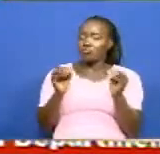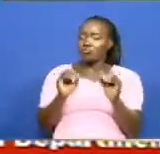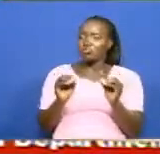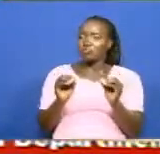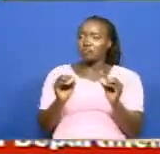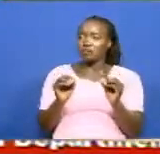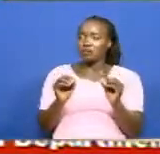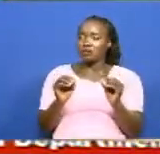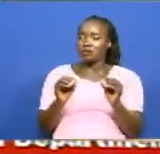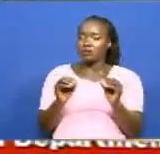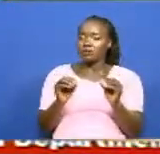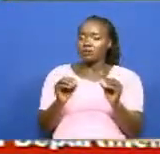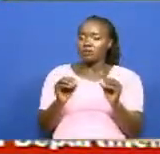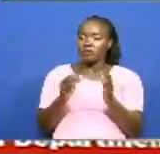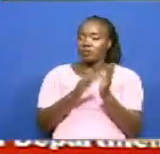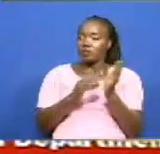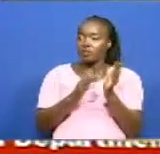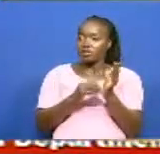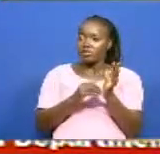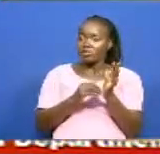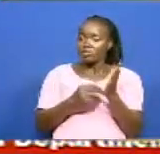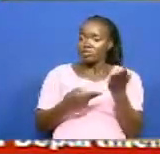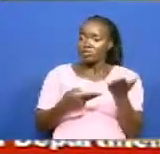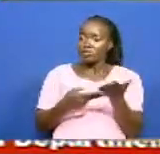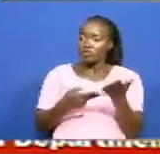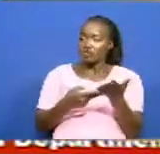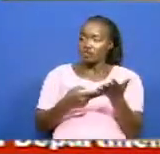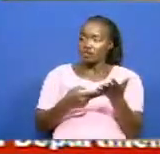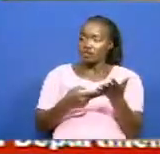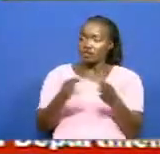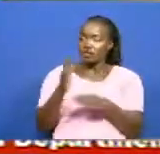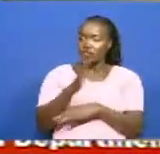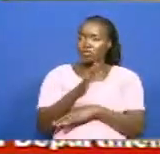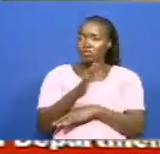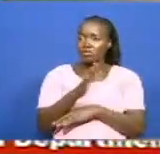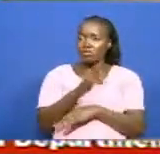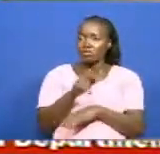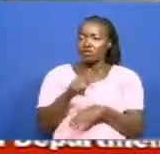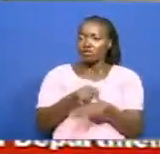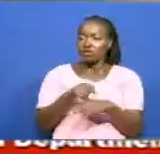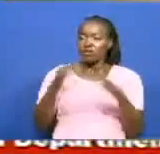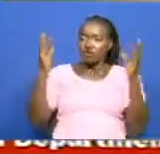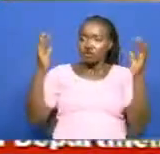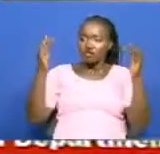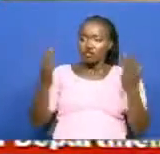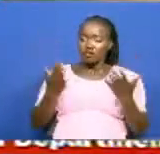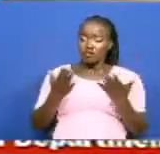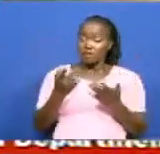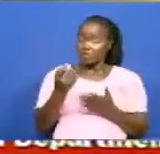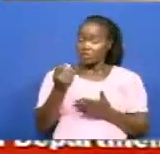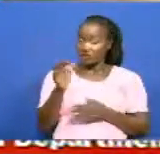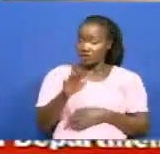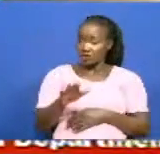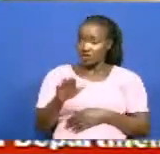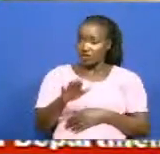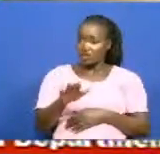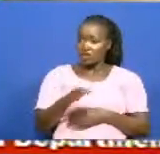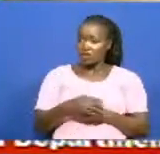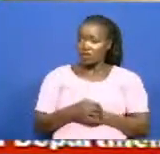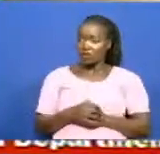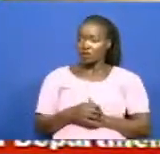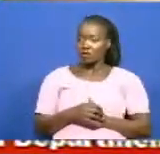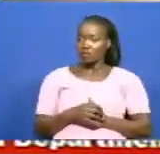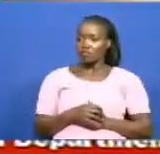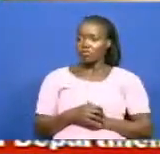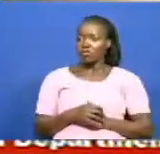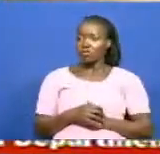that region. But in Machakos, Makindu, and Voi, during the afternoon hours, there will be showers over a few places.